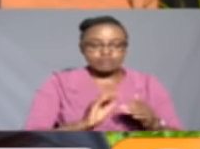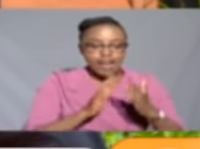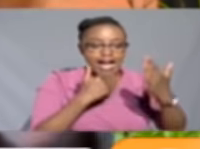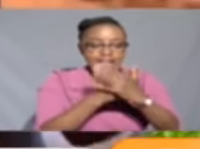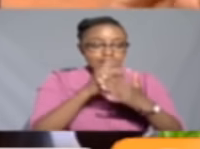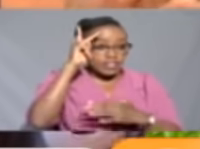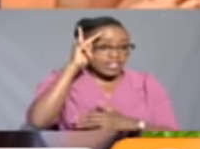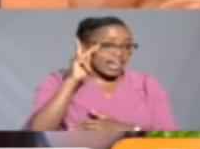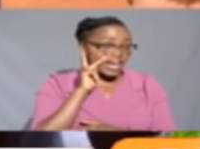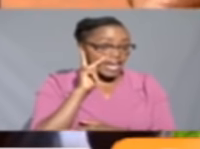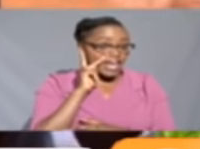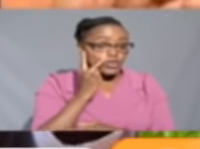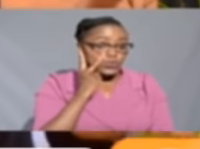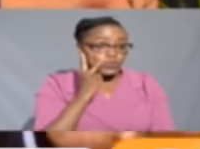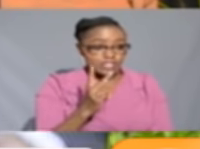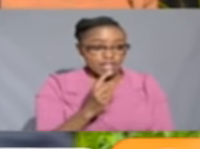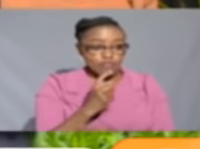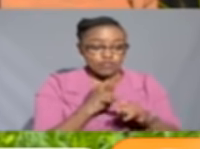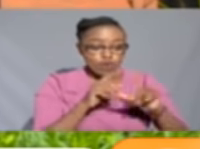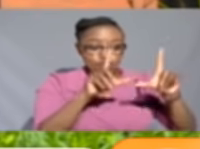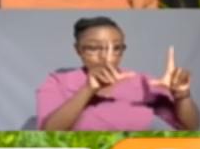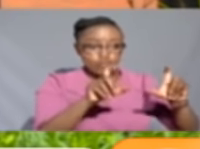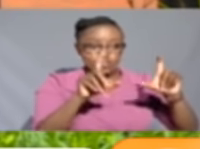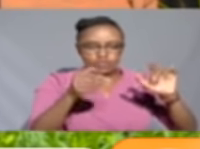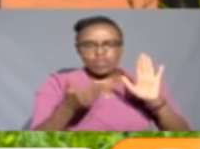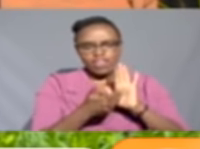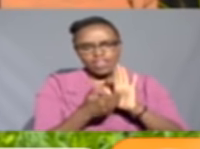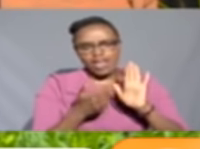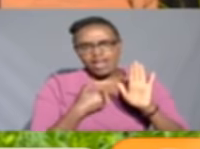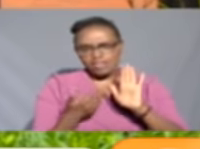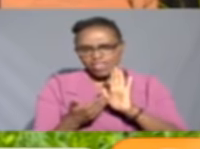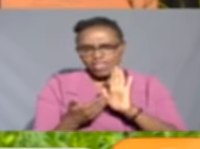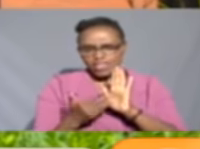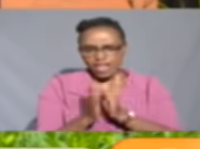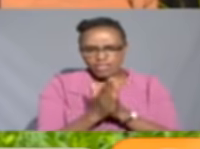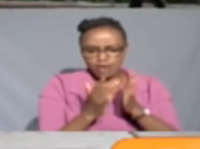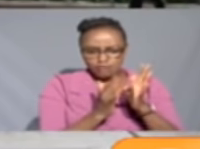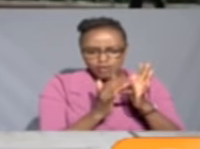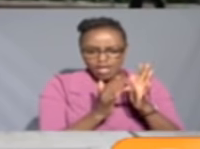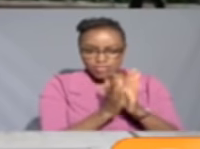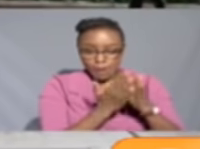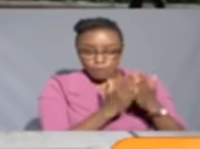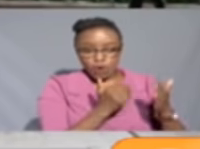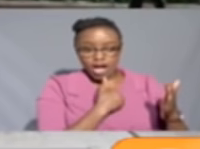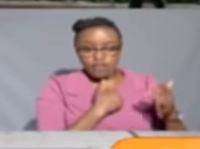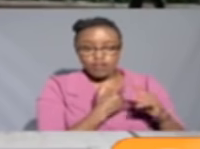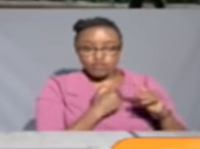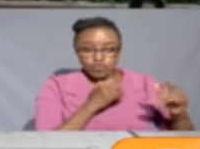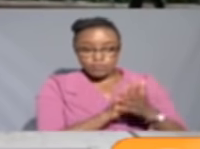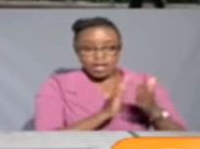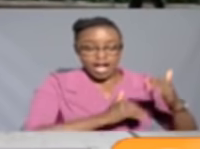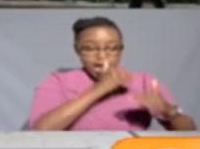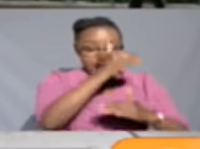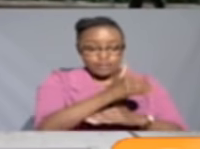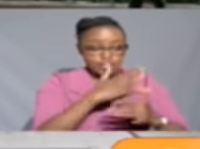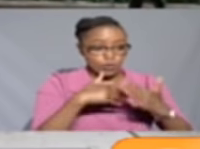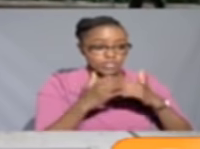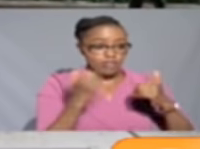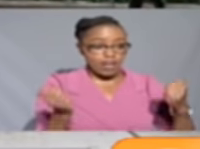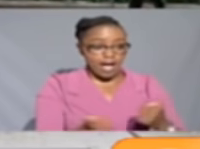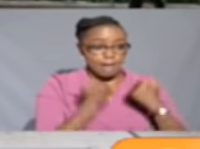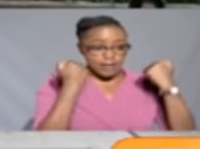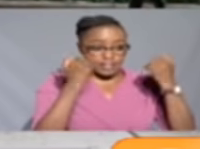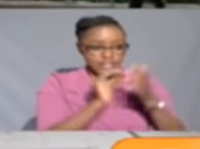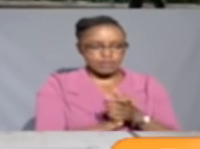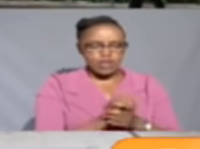Karen. And as you could see from photos, and they are here, from up after the event, yes,